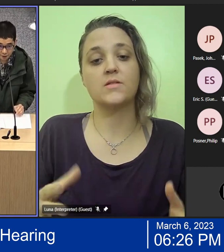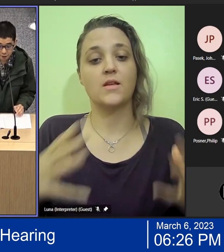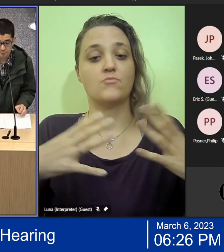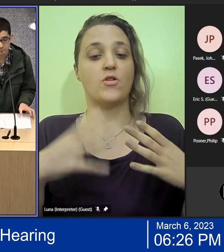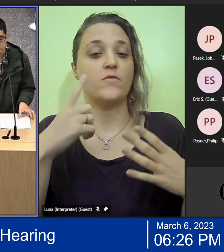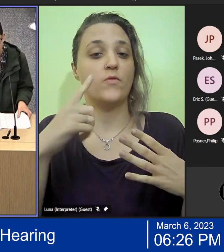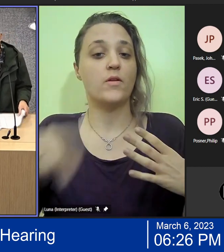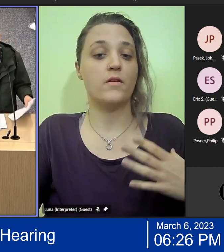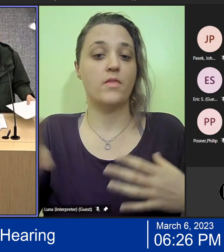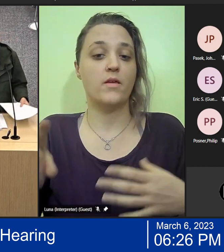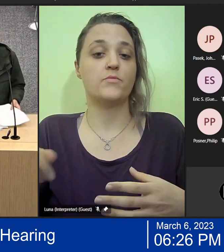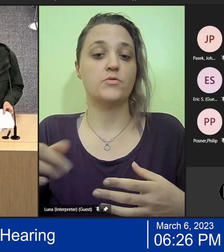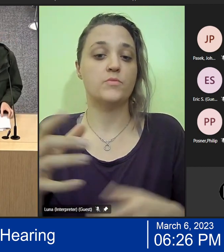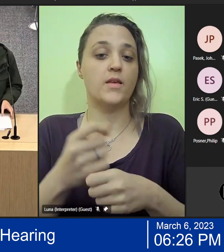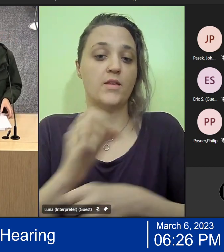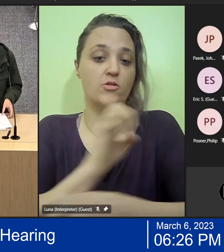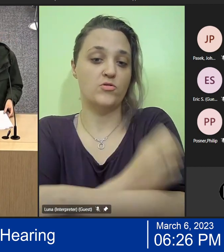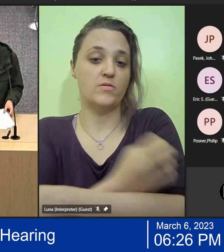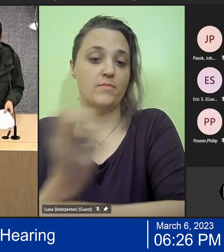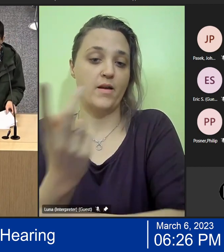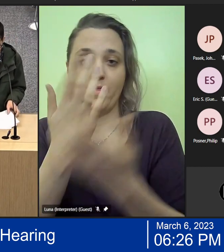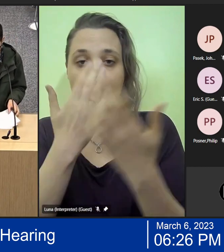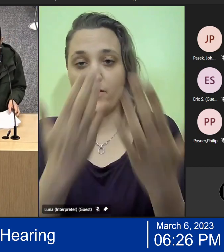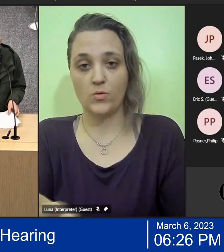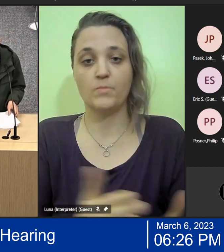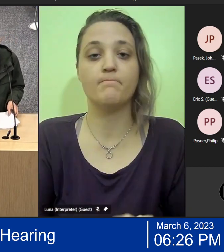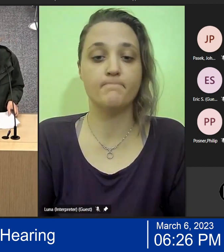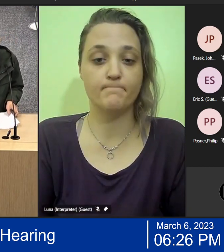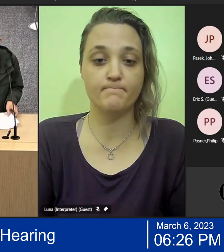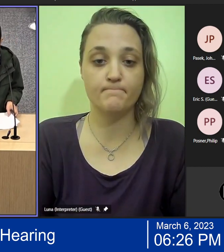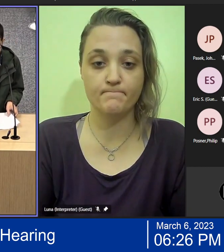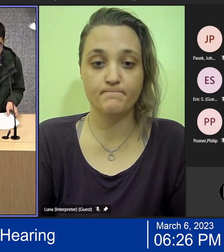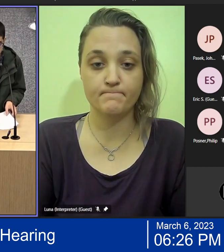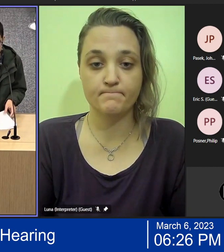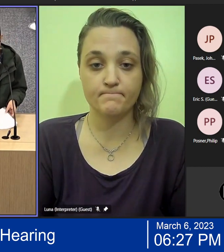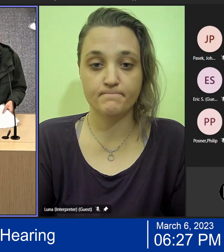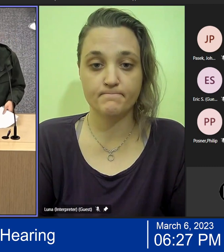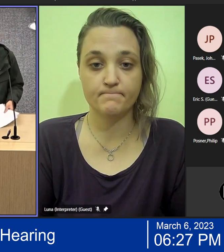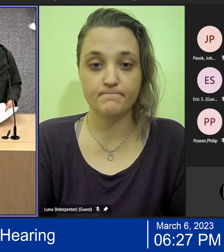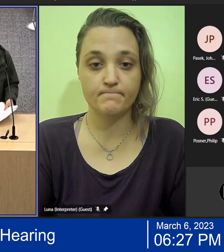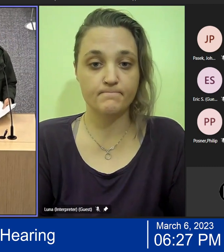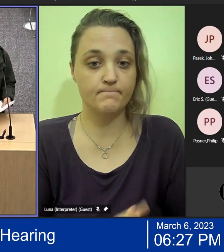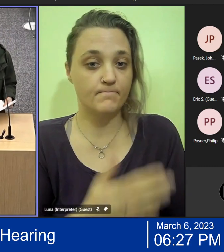atmosphere to take some break for them to regain the energy. Thank you.